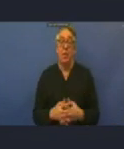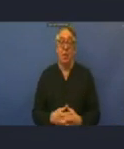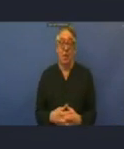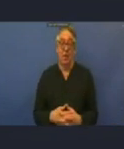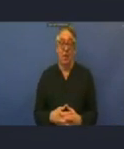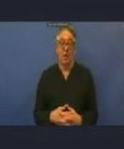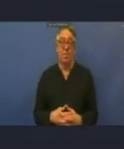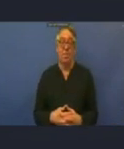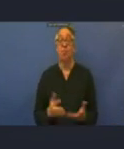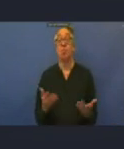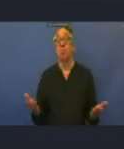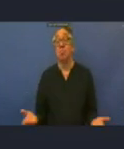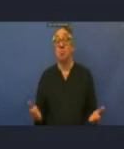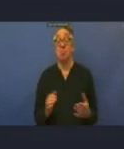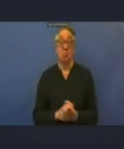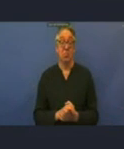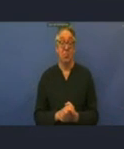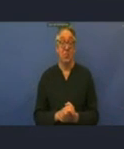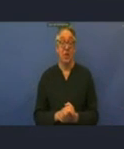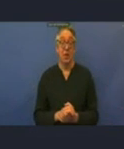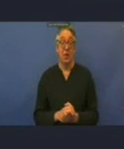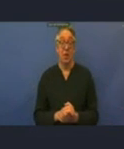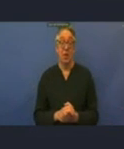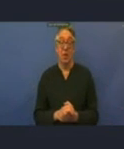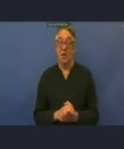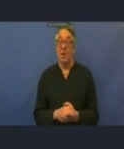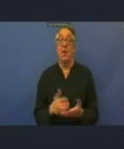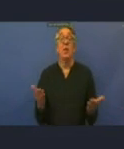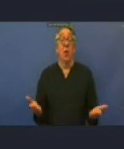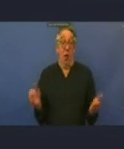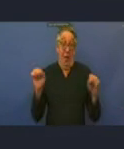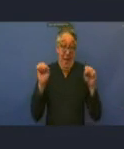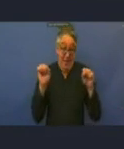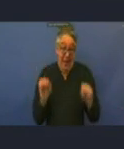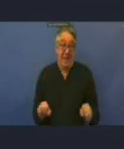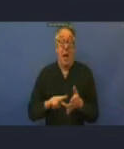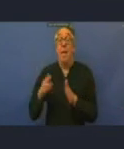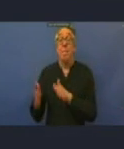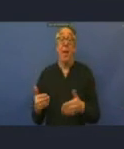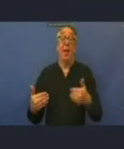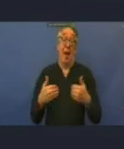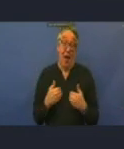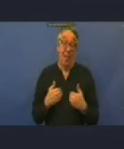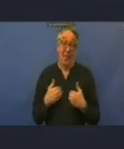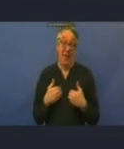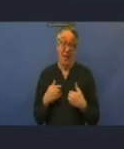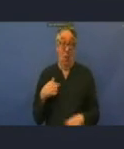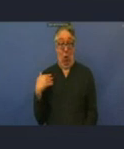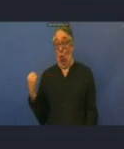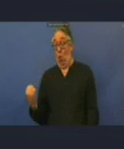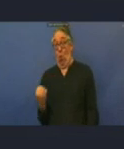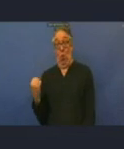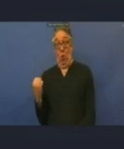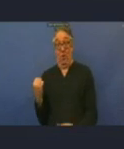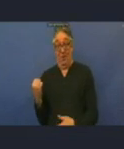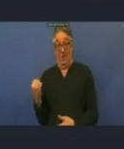So the idea has Eve confirmed, we have it, we will continue to organize, to put together the results of the